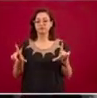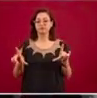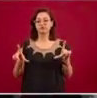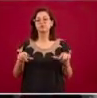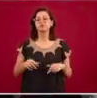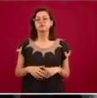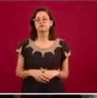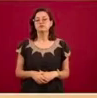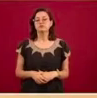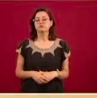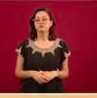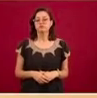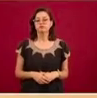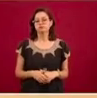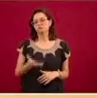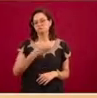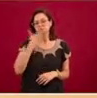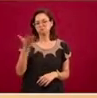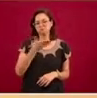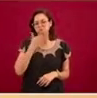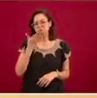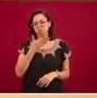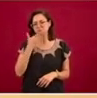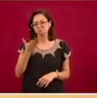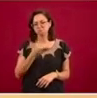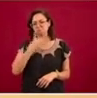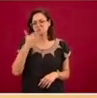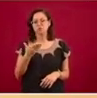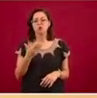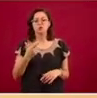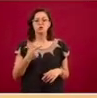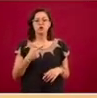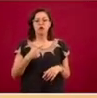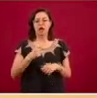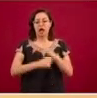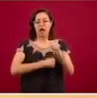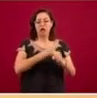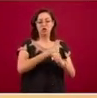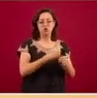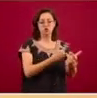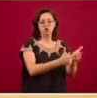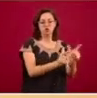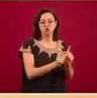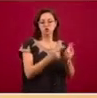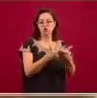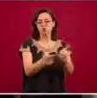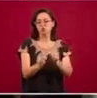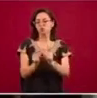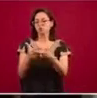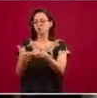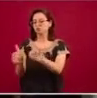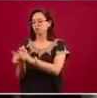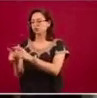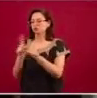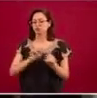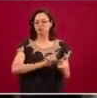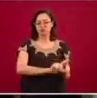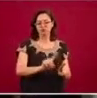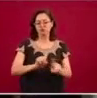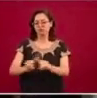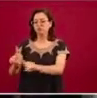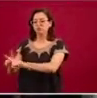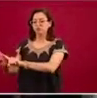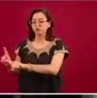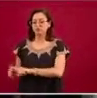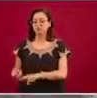per 100,000 inhabitants. Here we can take a look at the age group distribution, but also taking